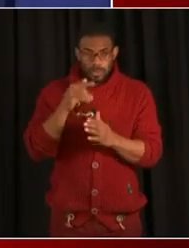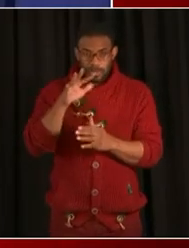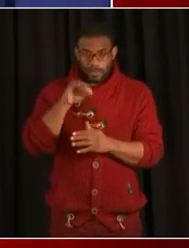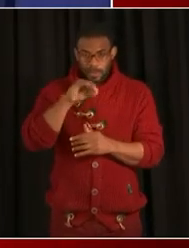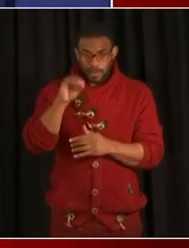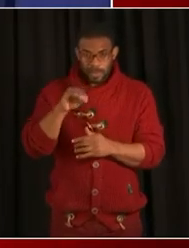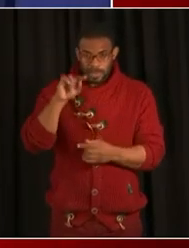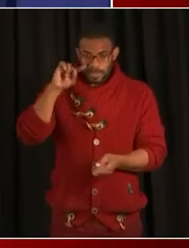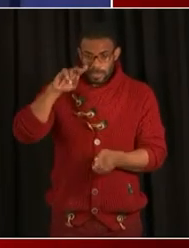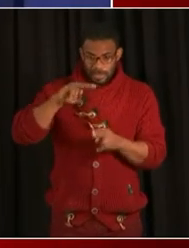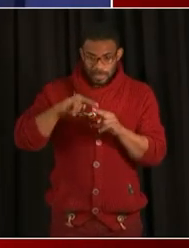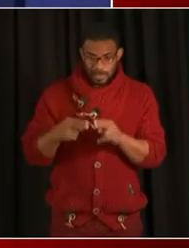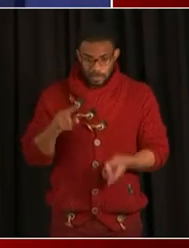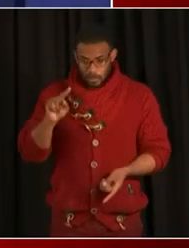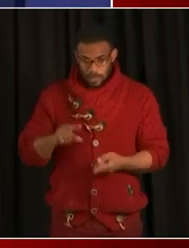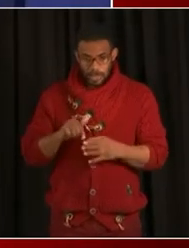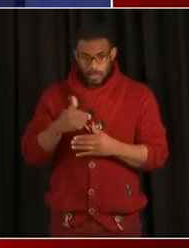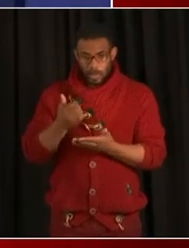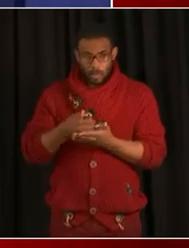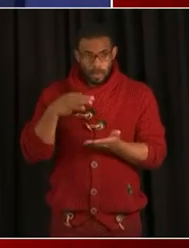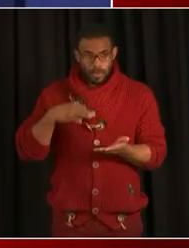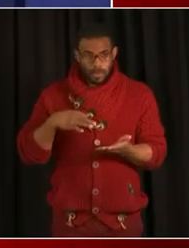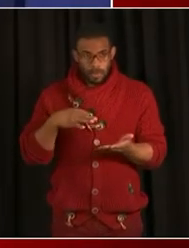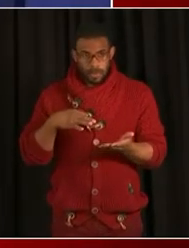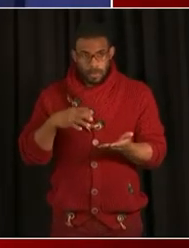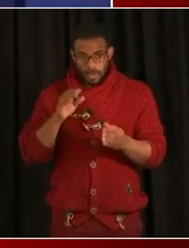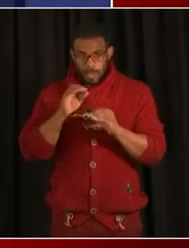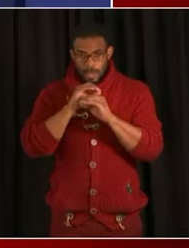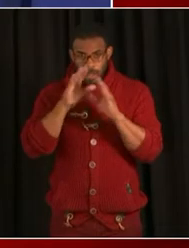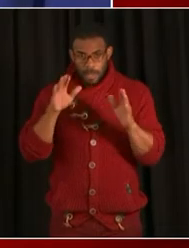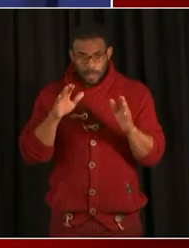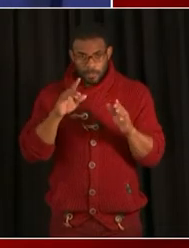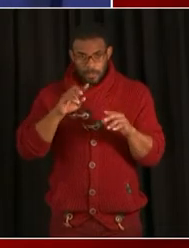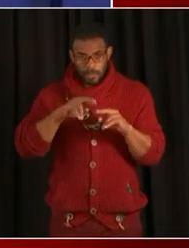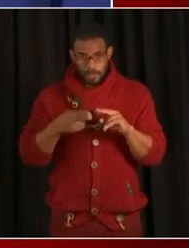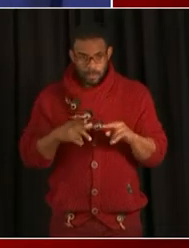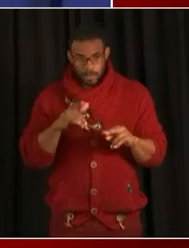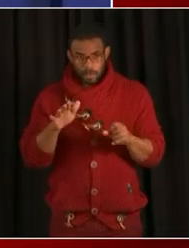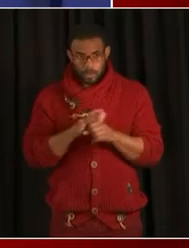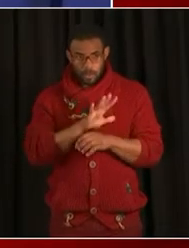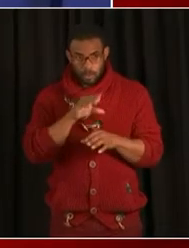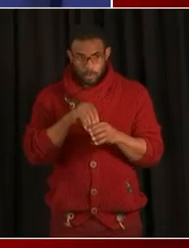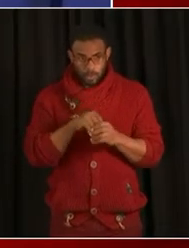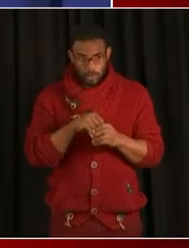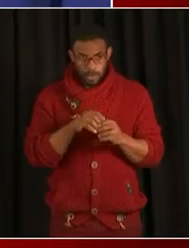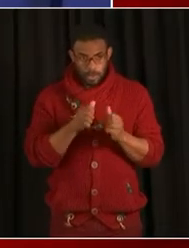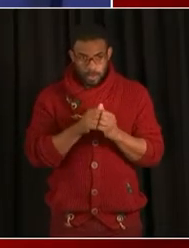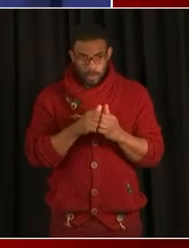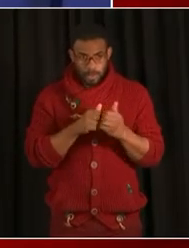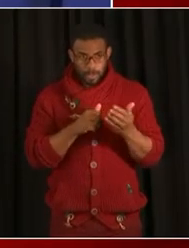the 50% decrease in revenue. It was obviously the decrease is totally with the